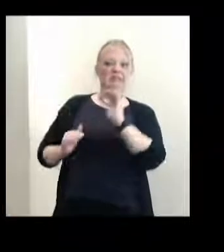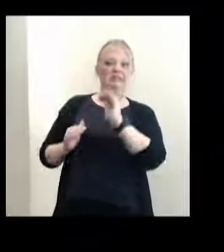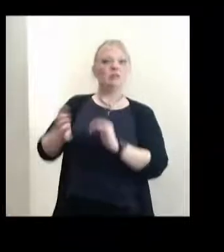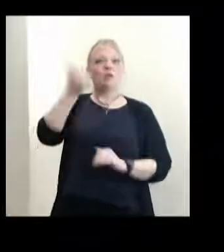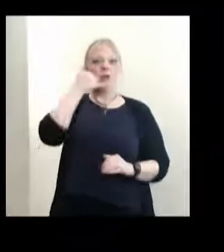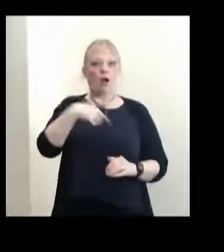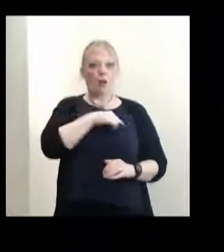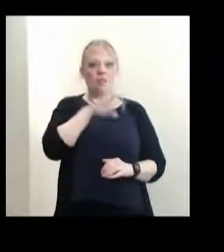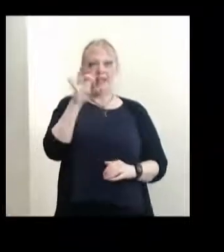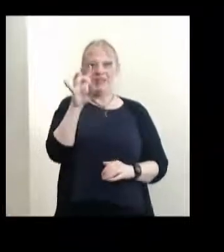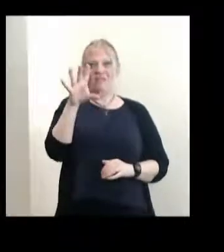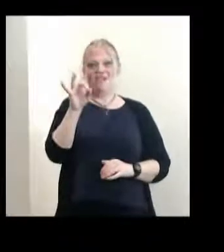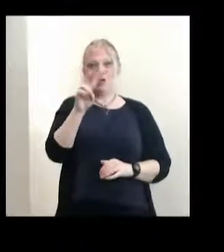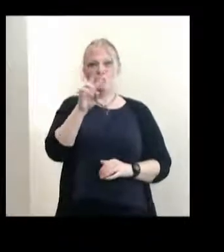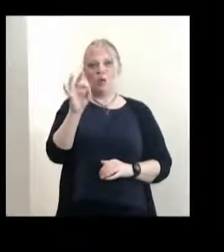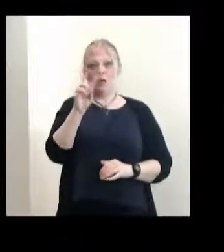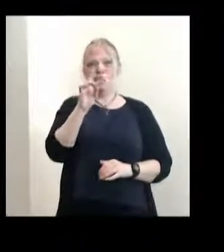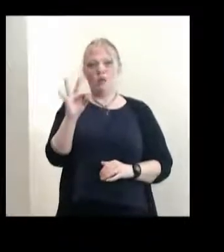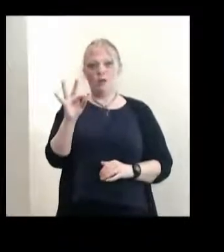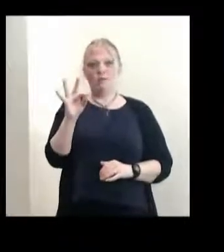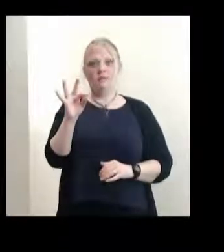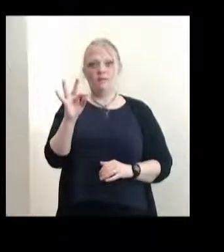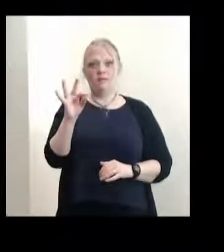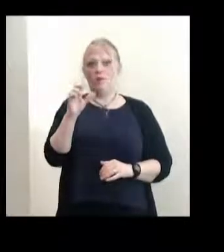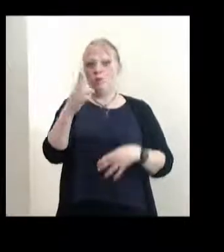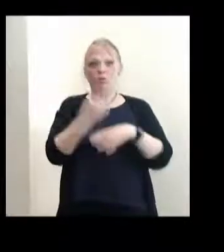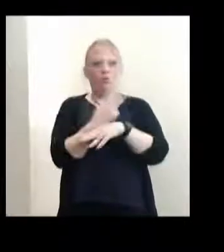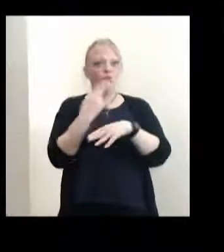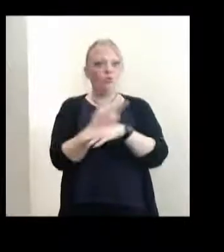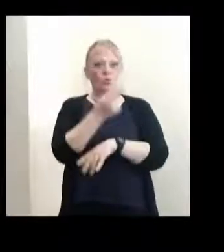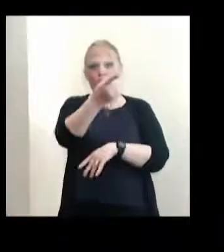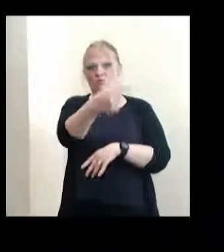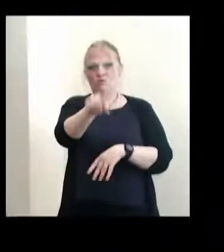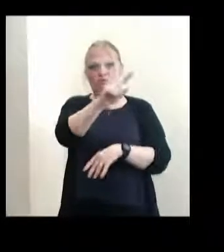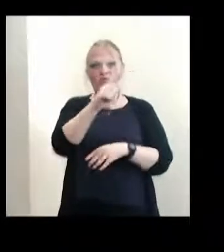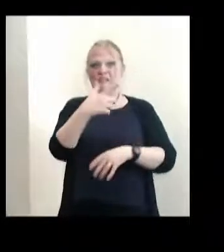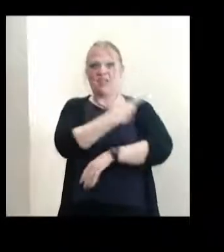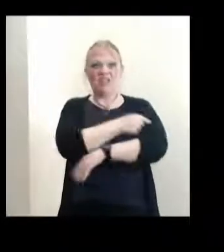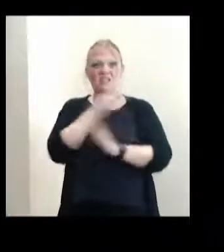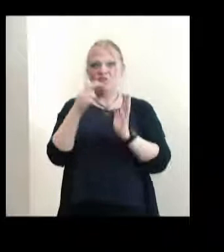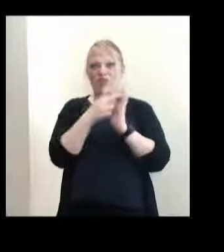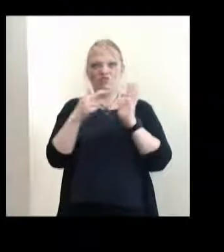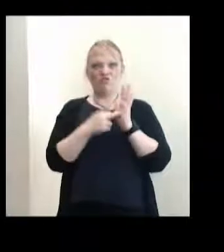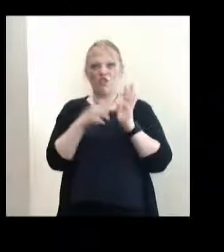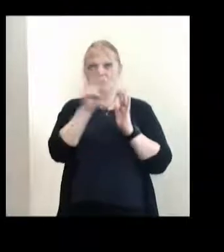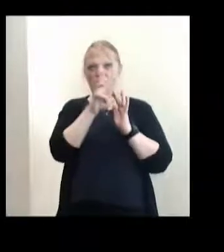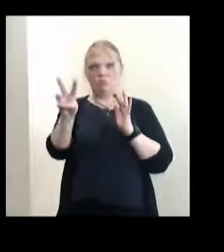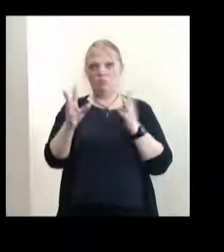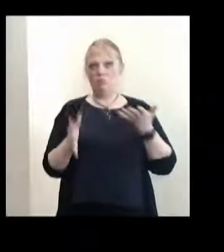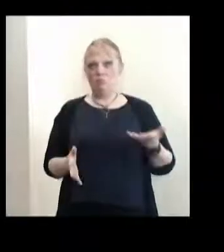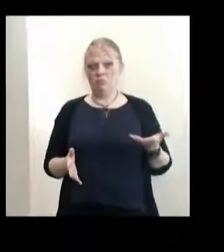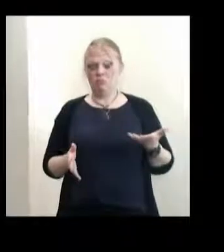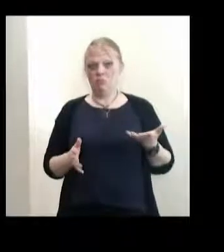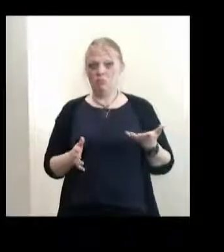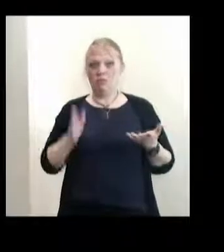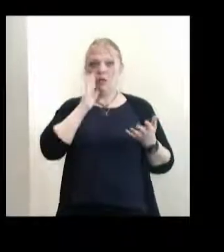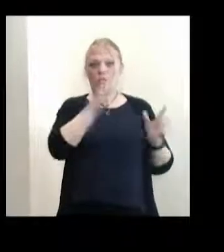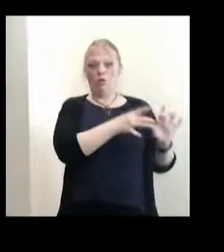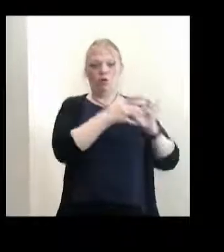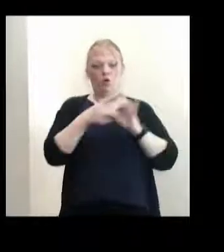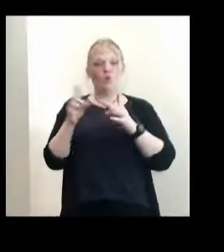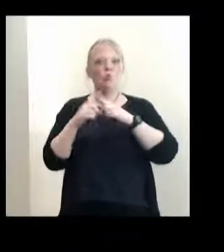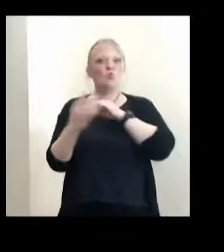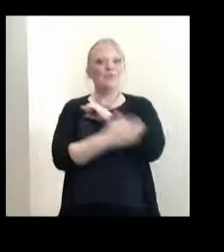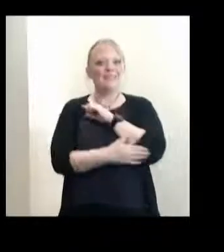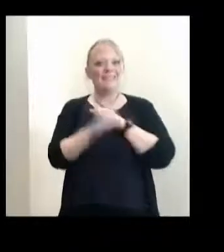at 858-2929, or you can use our vaccine registration portal, which will hook up to the county sites.